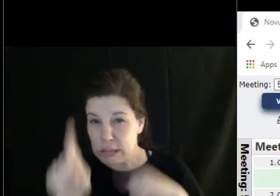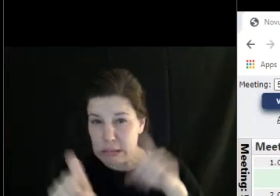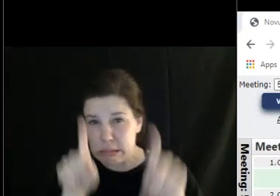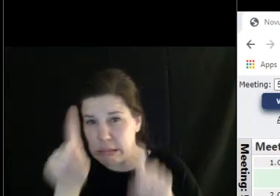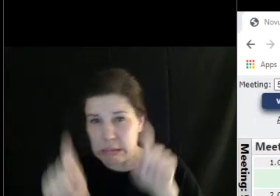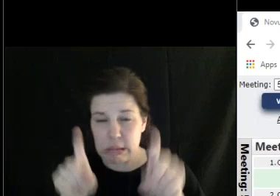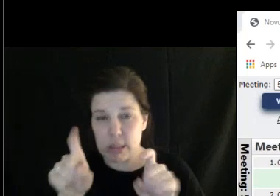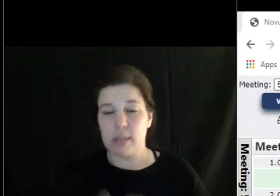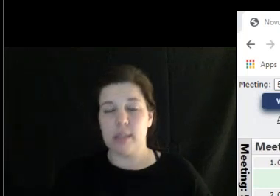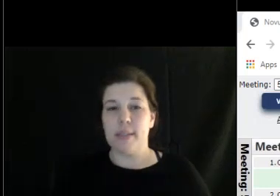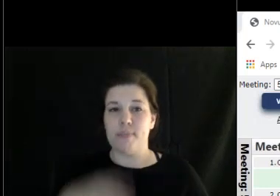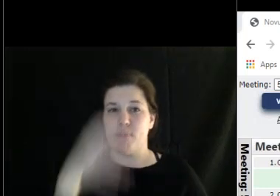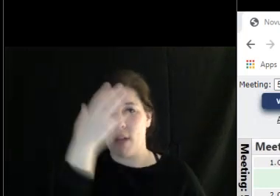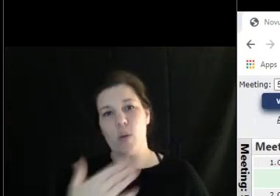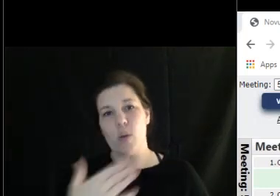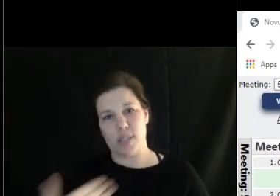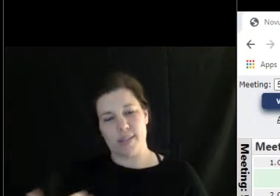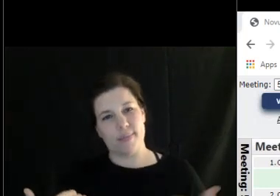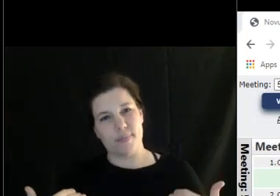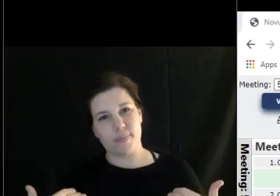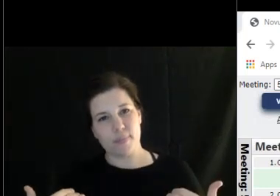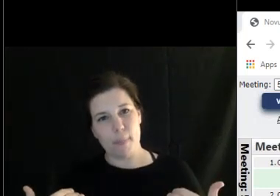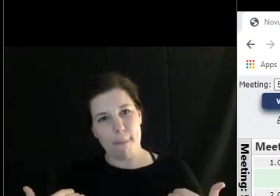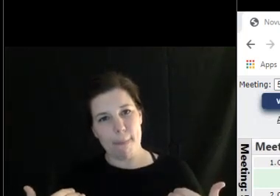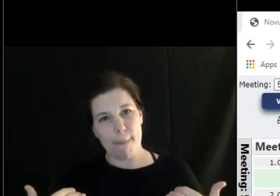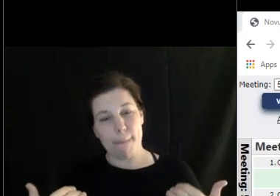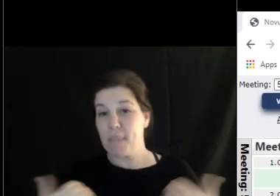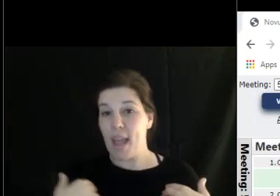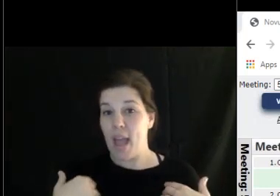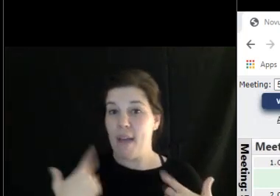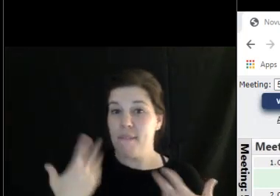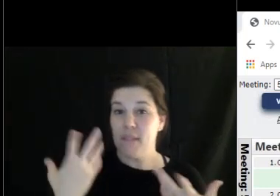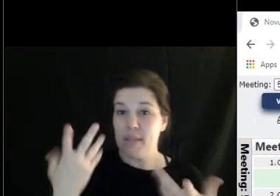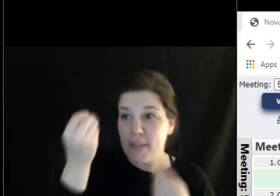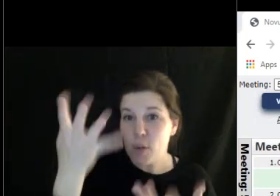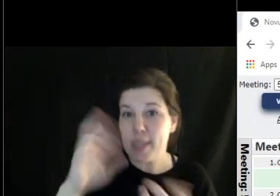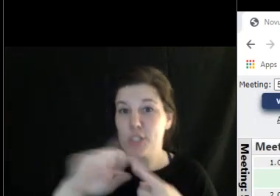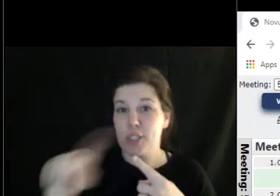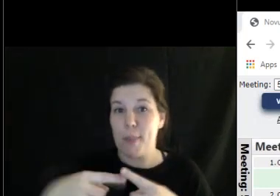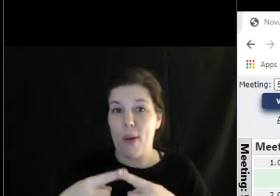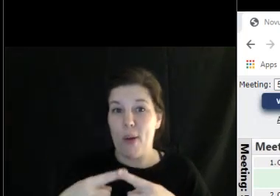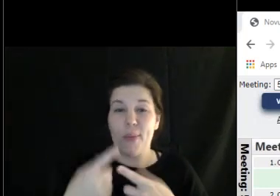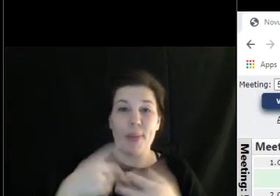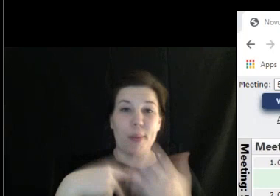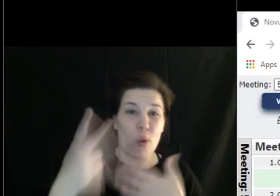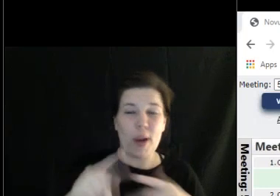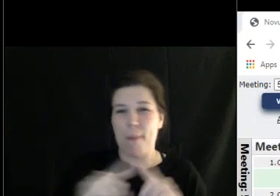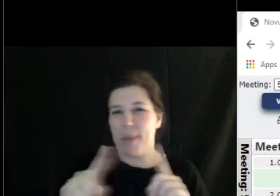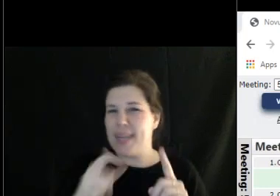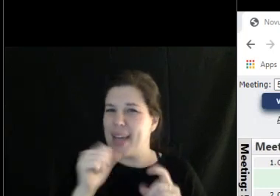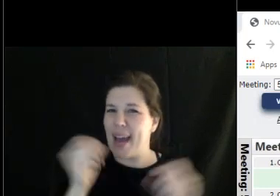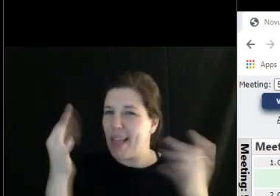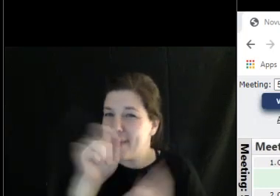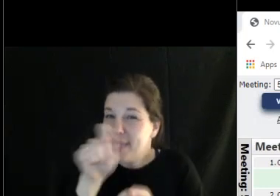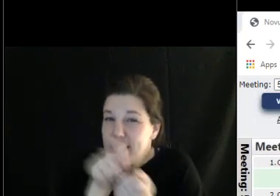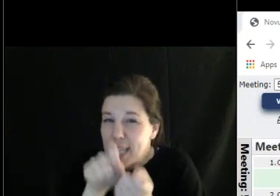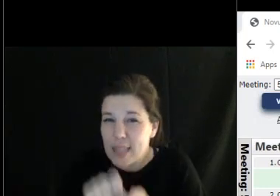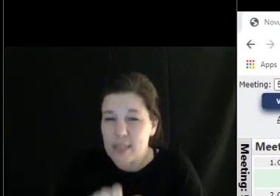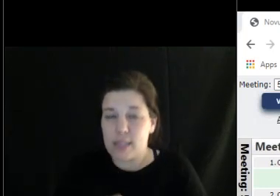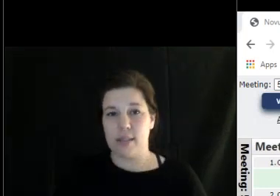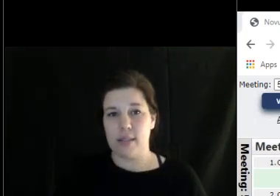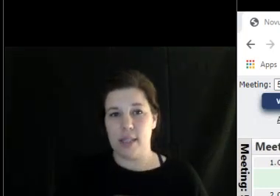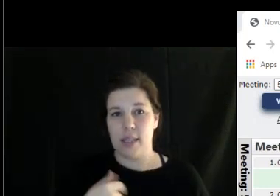line that gives you the money for the program and not a lot of details on what the program is. So I wish I could tell you more about it. As more things are implemented, after the